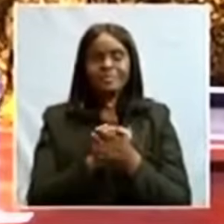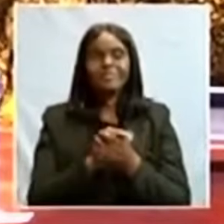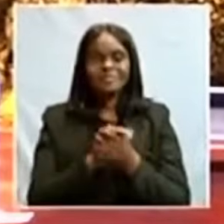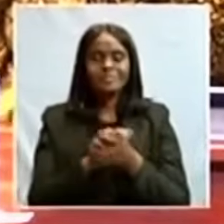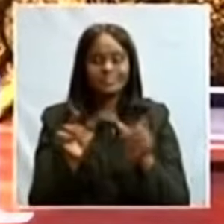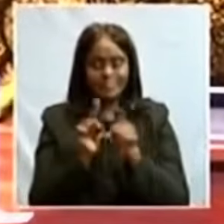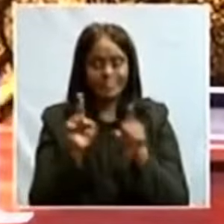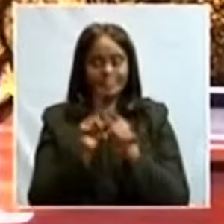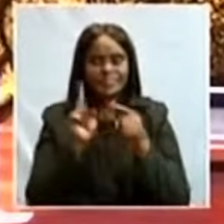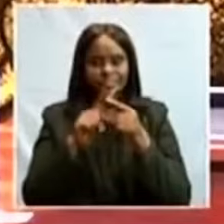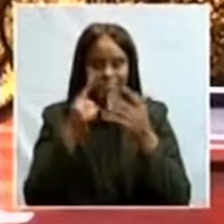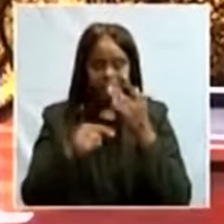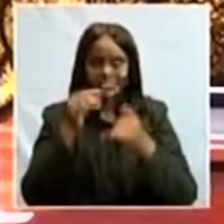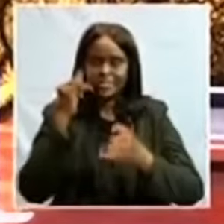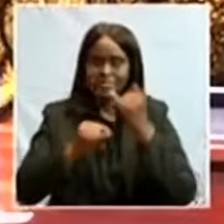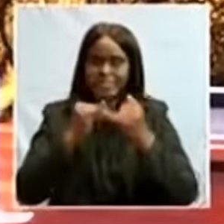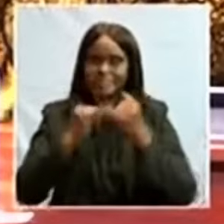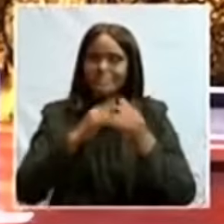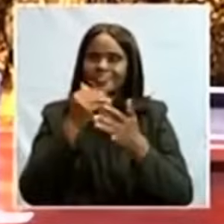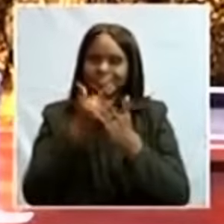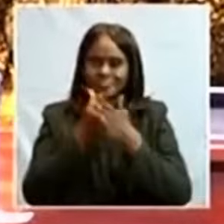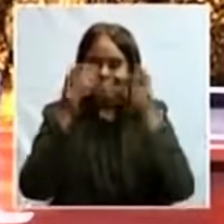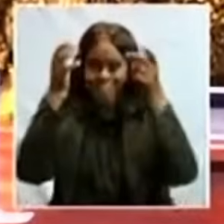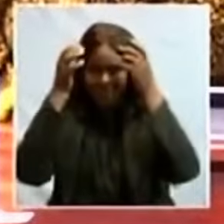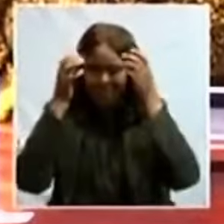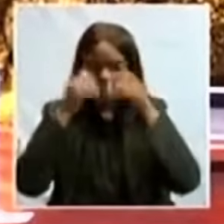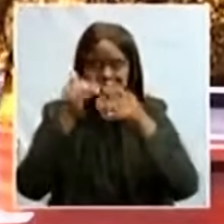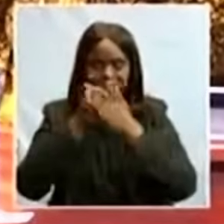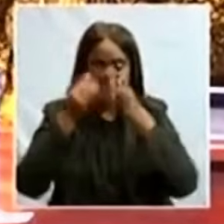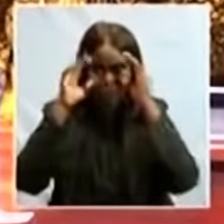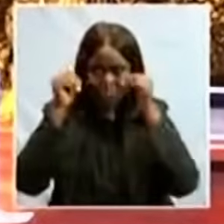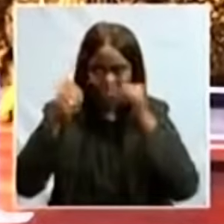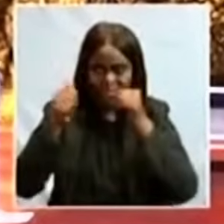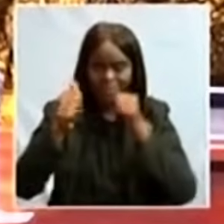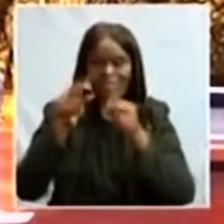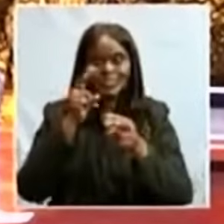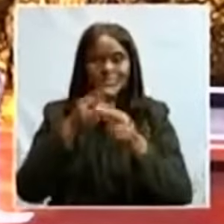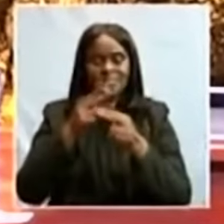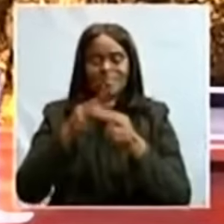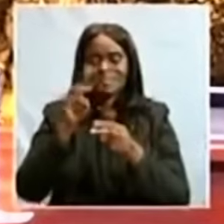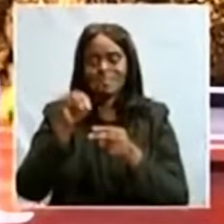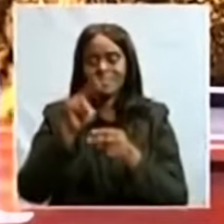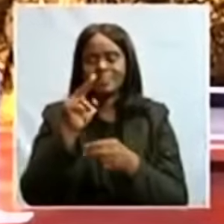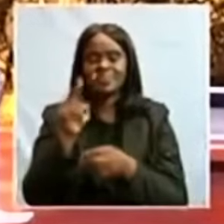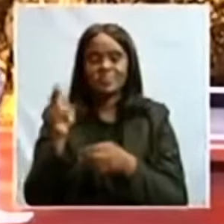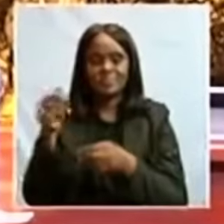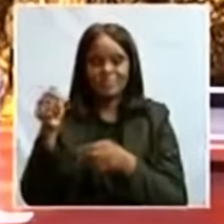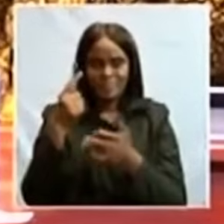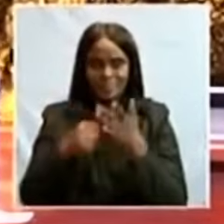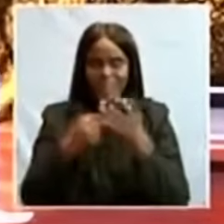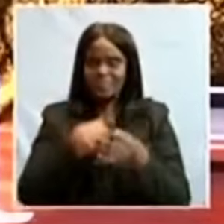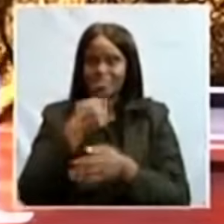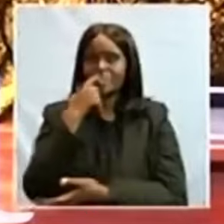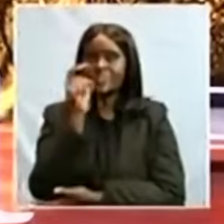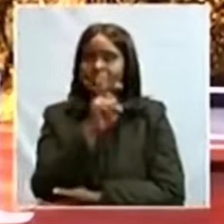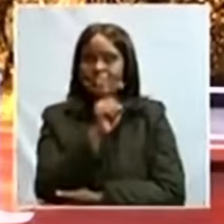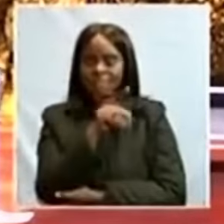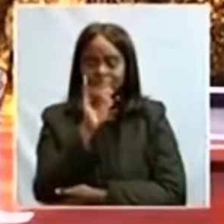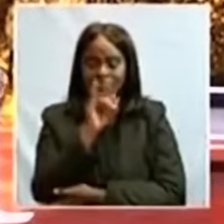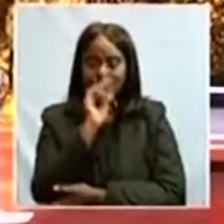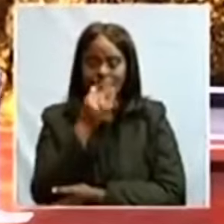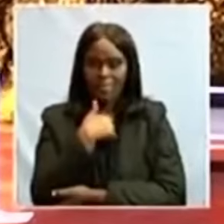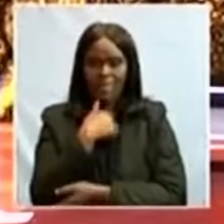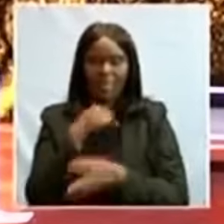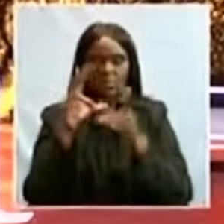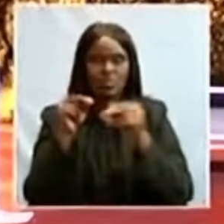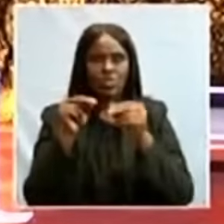And to crown it all, the Republican President, Mr. Hakainde Hichilema, has directed that there is